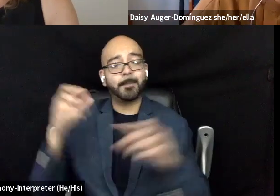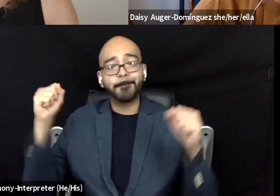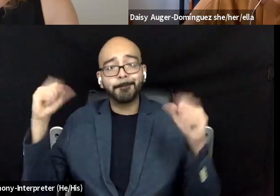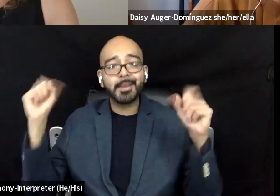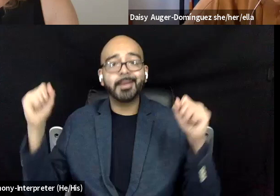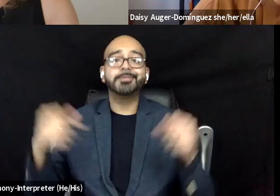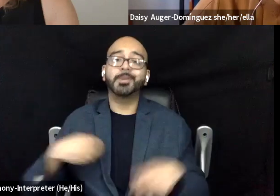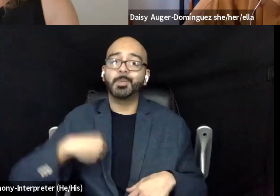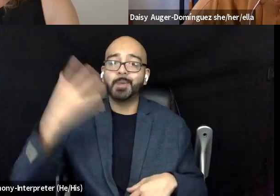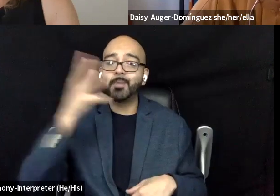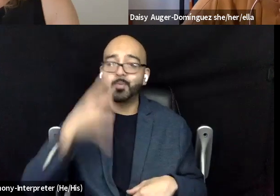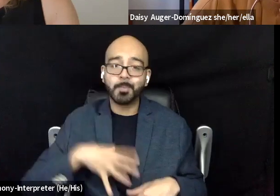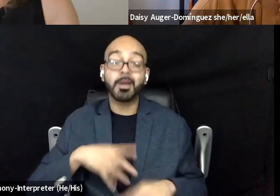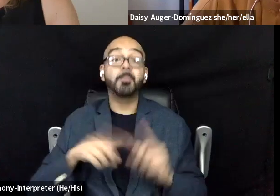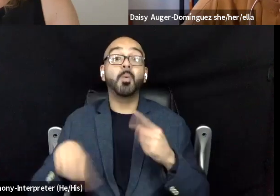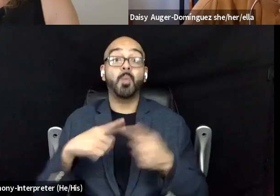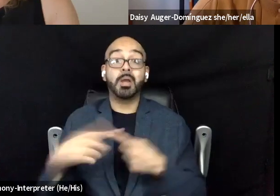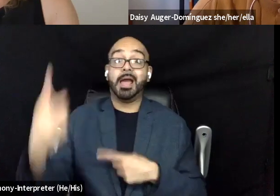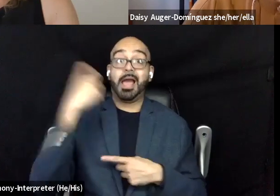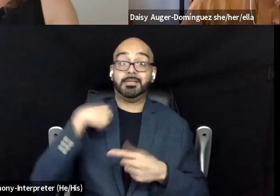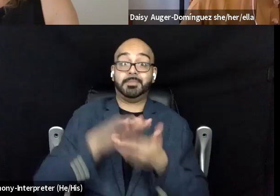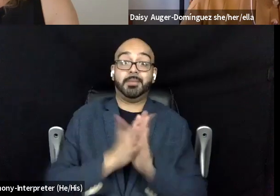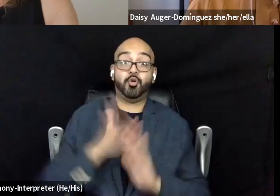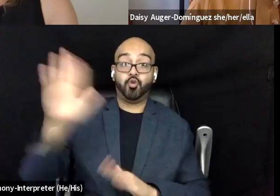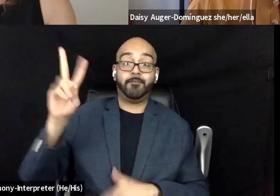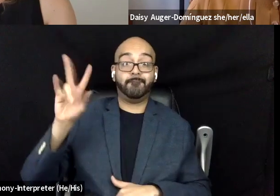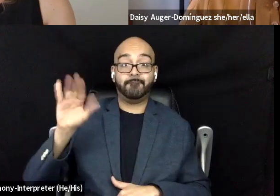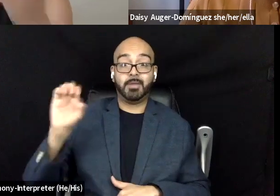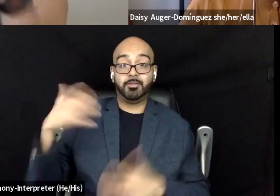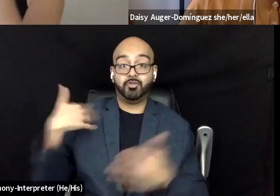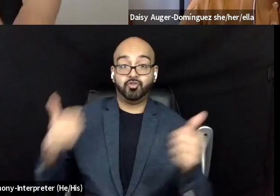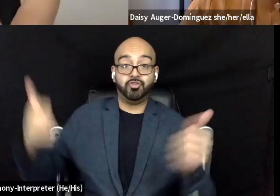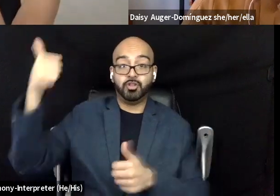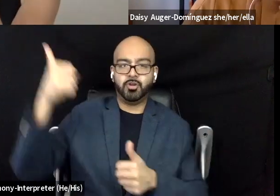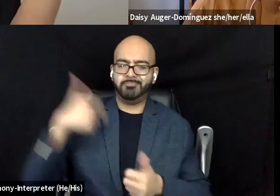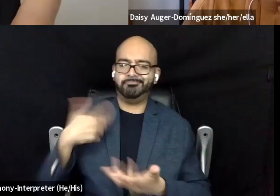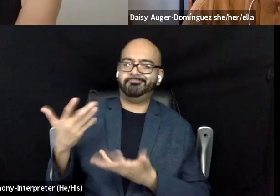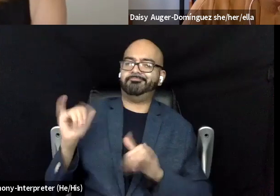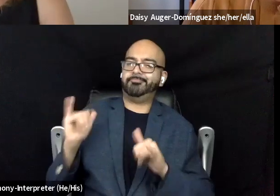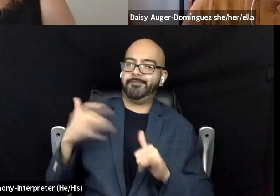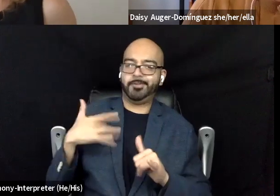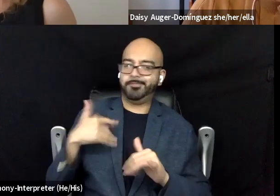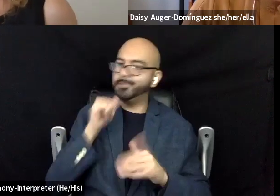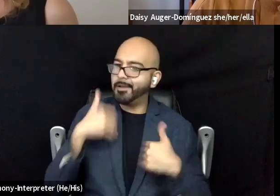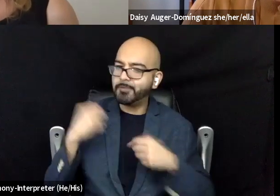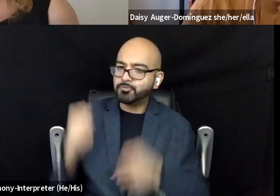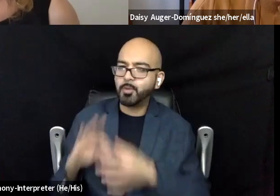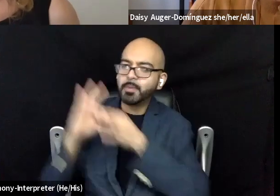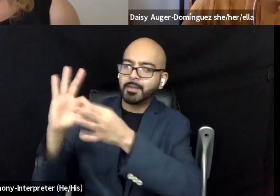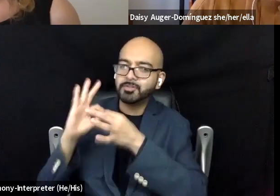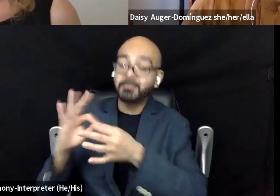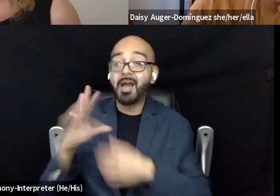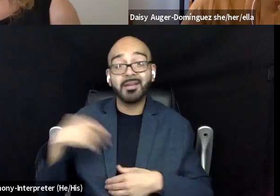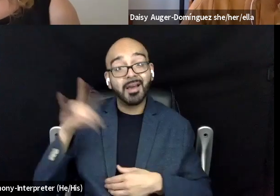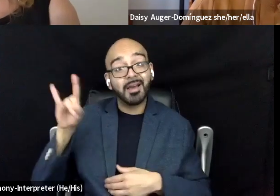asked me to be her vice chair, I didn't really have much of a relationship with her at that point. And I looked at her and I said, I was like, I'm not gonna be your